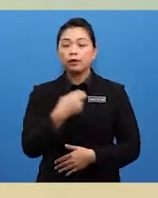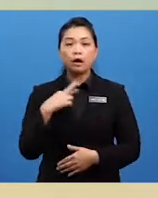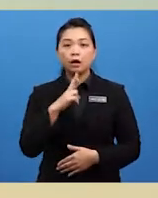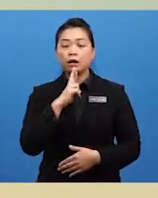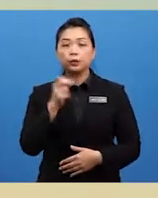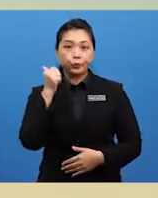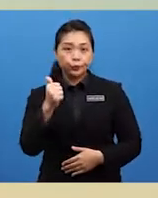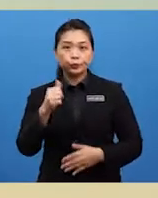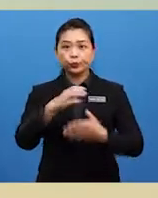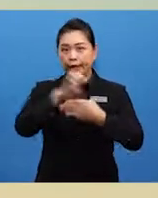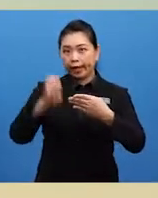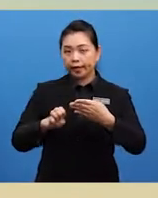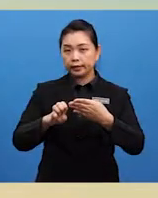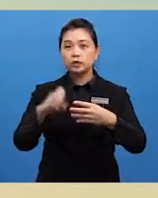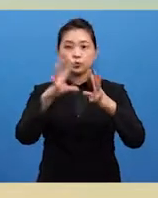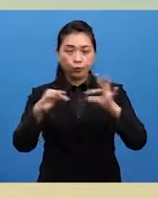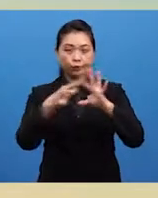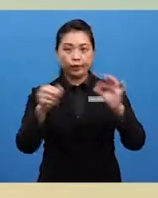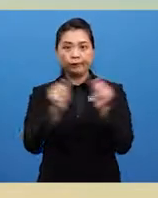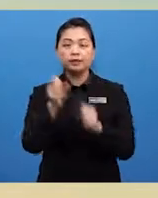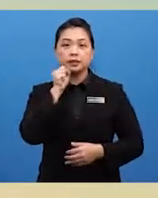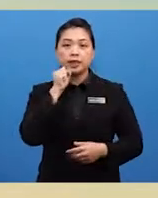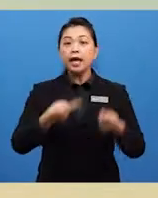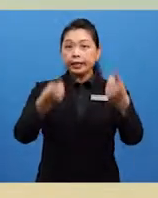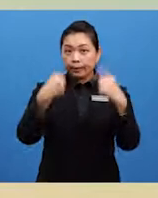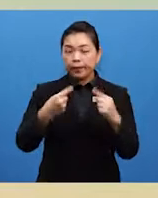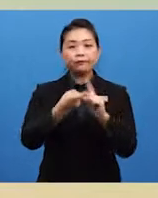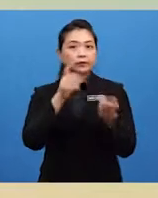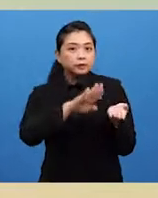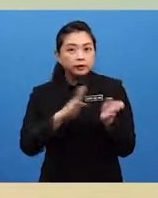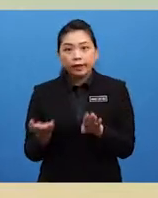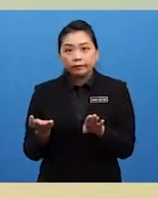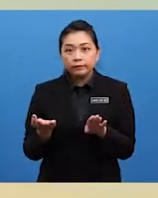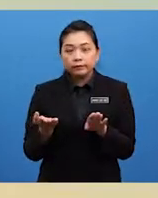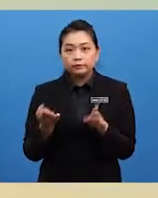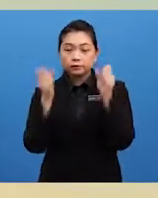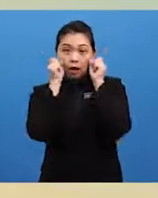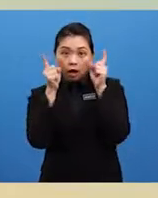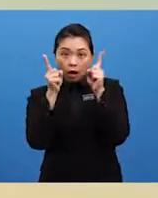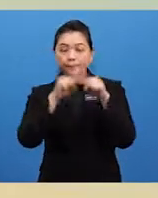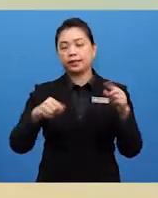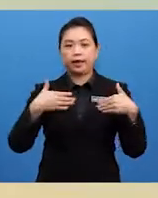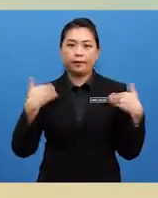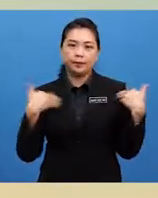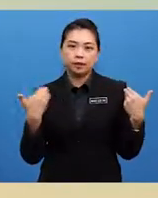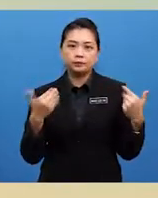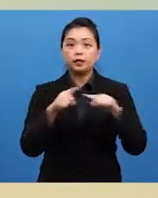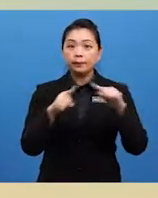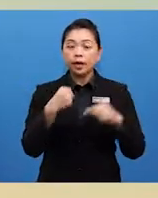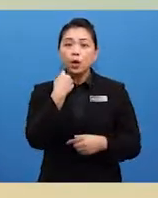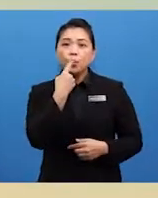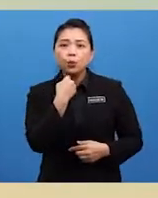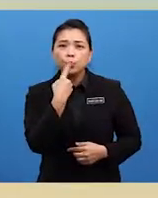end the story with Sharpie that came back from the dead. Stunned, but happy. But who